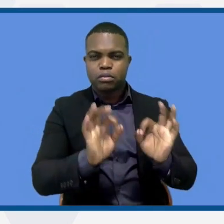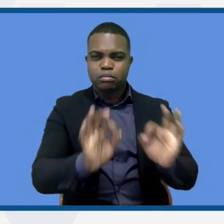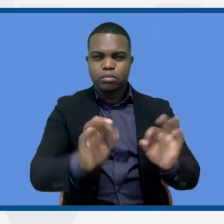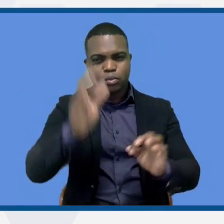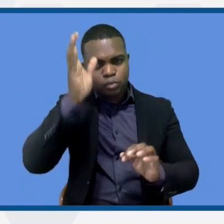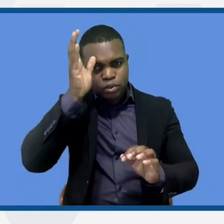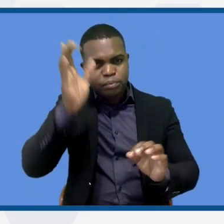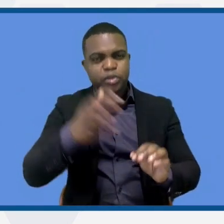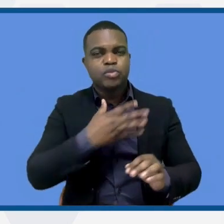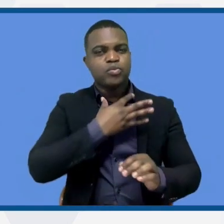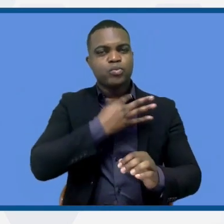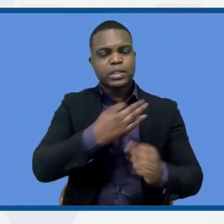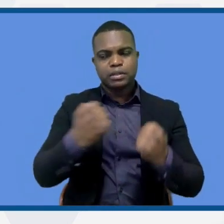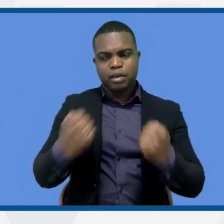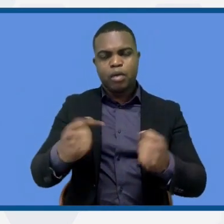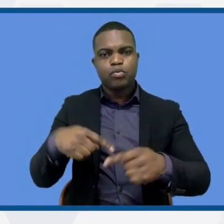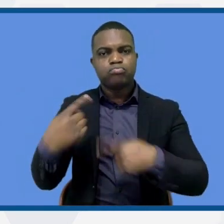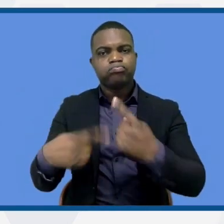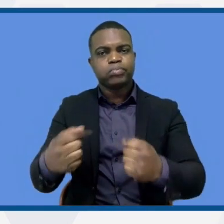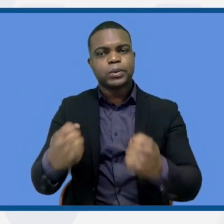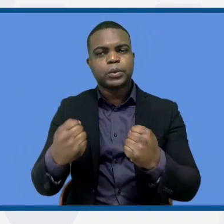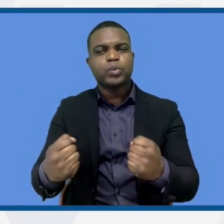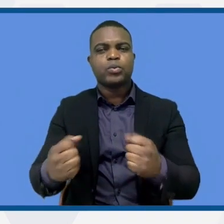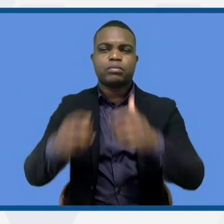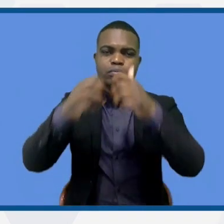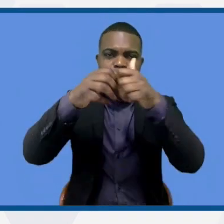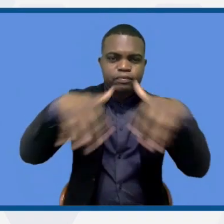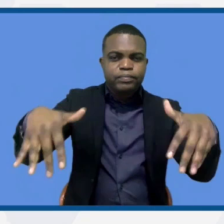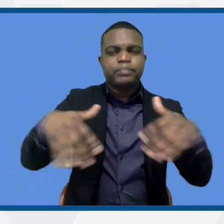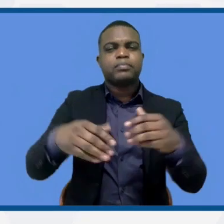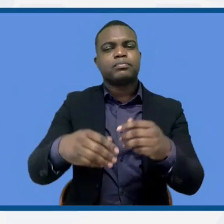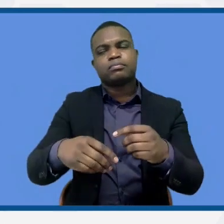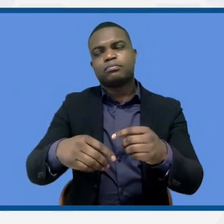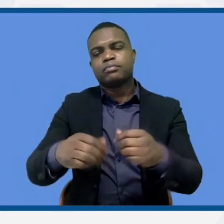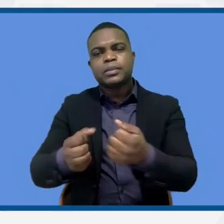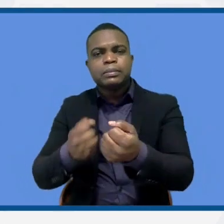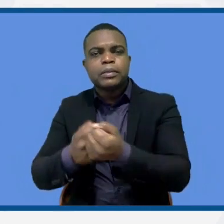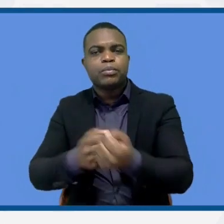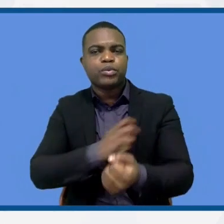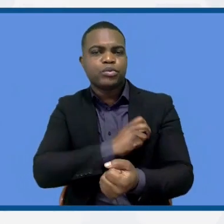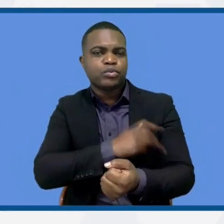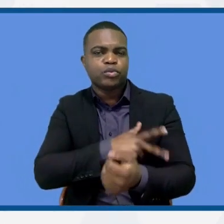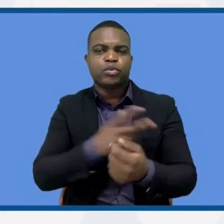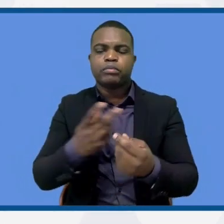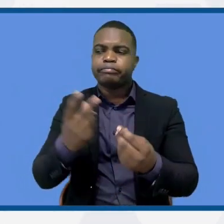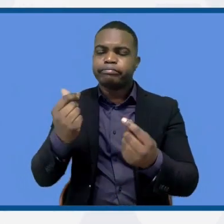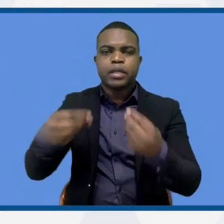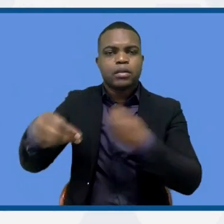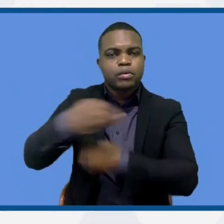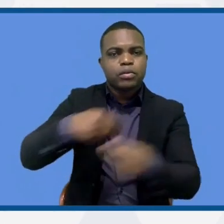or talks about the risk of disasters based on metrics or on probabilities of metrics,